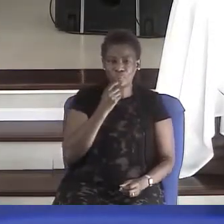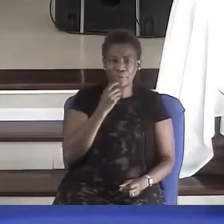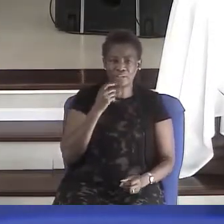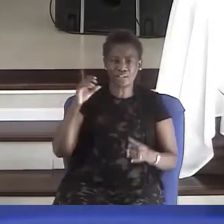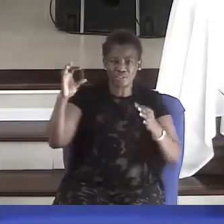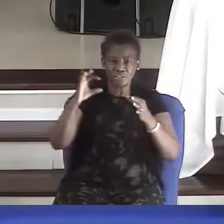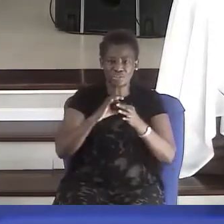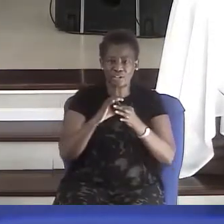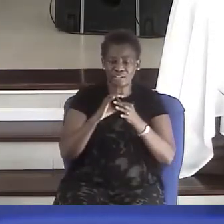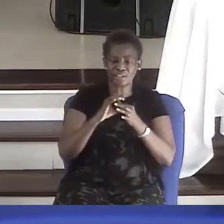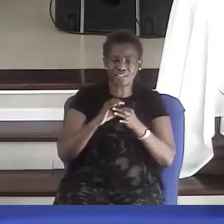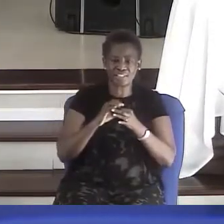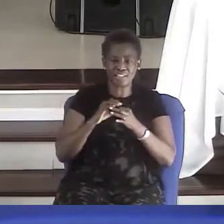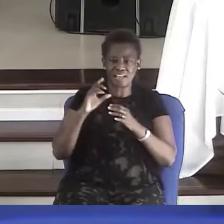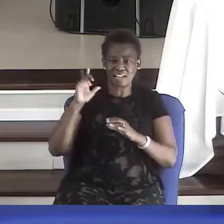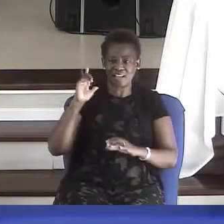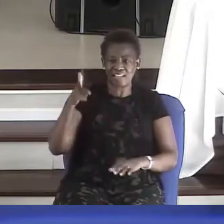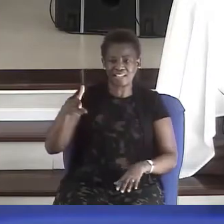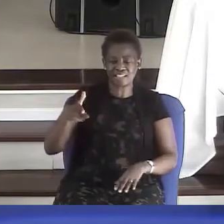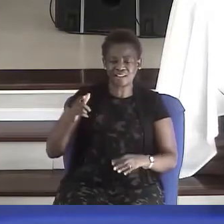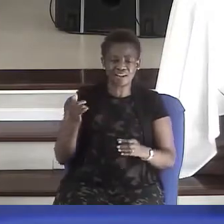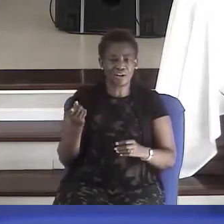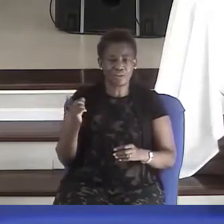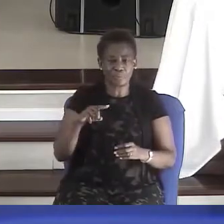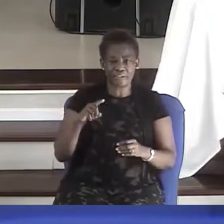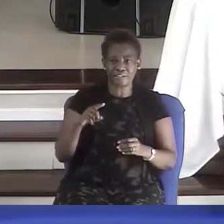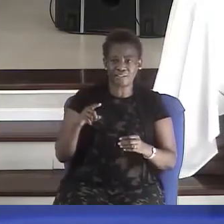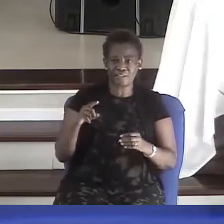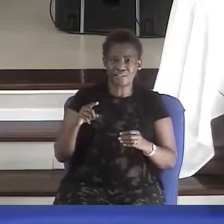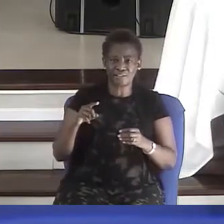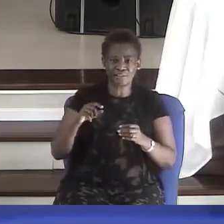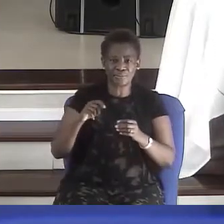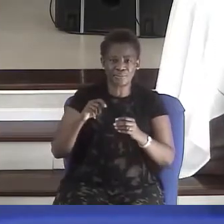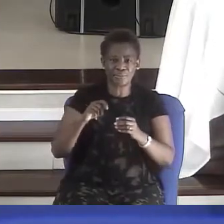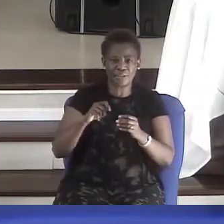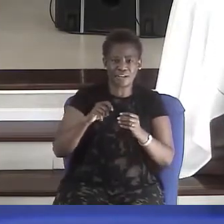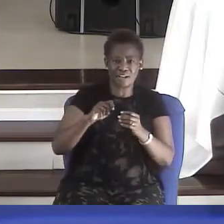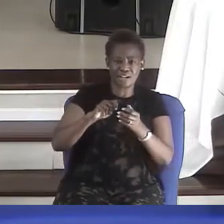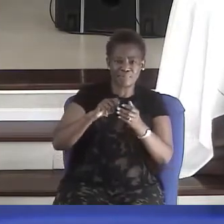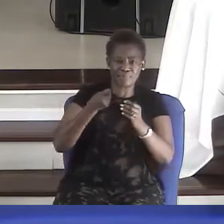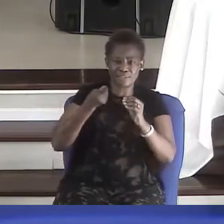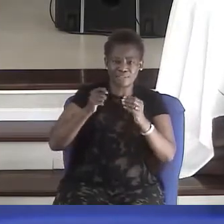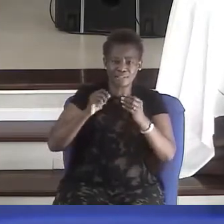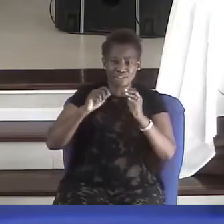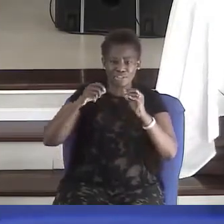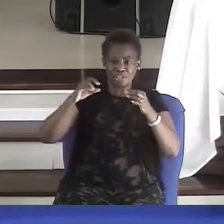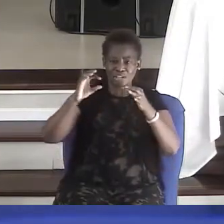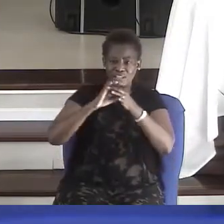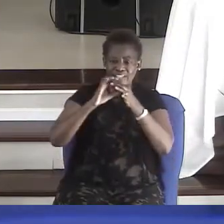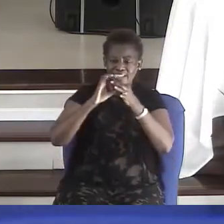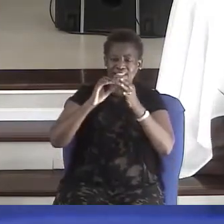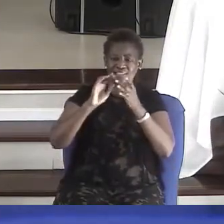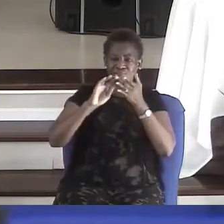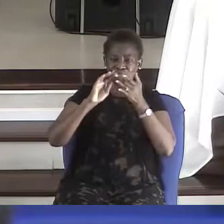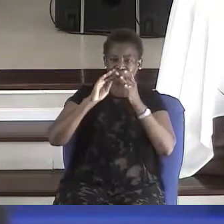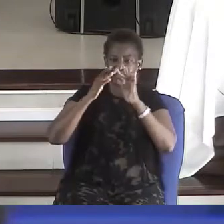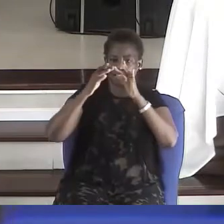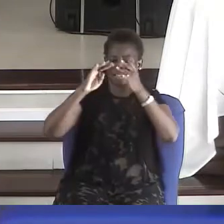of consolation, my word of comfort comes from Jesus Christ himself. Hold